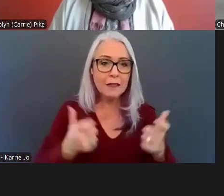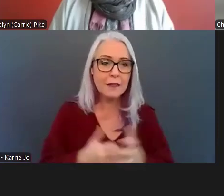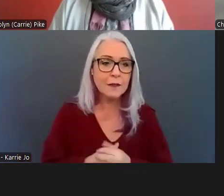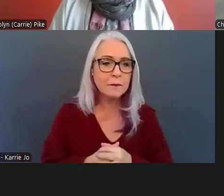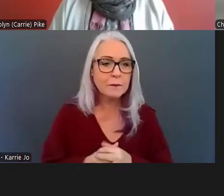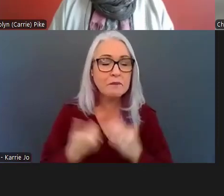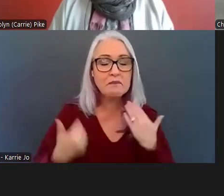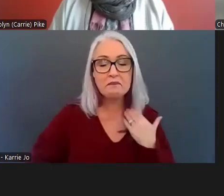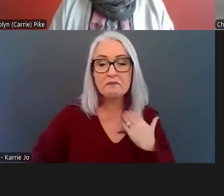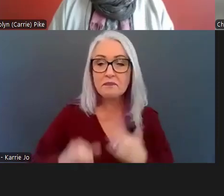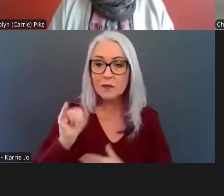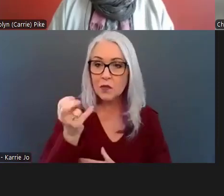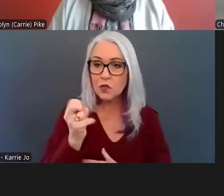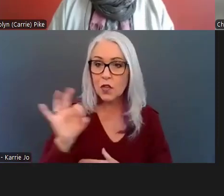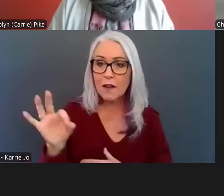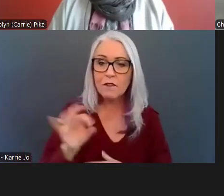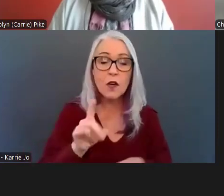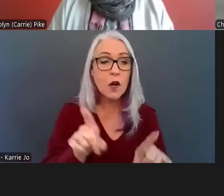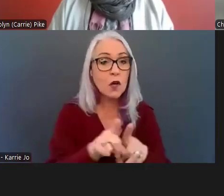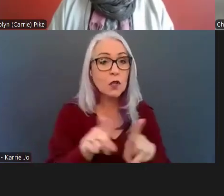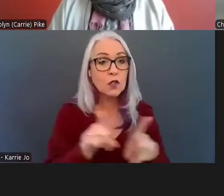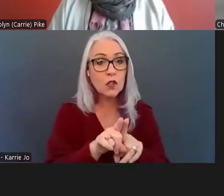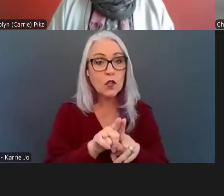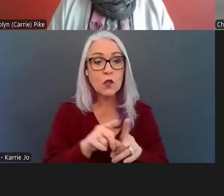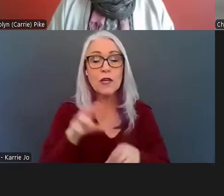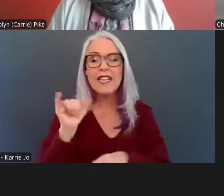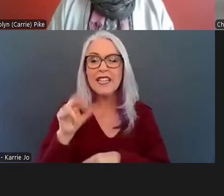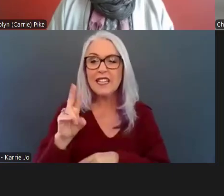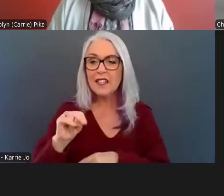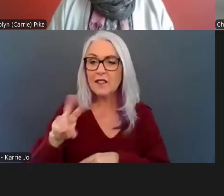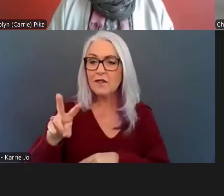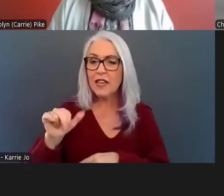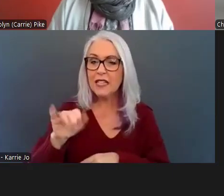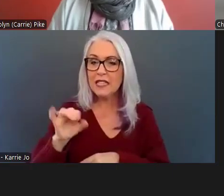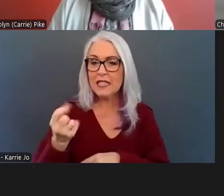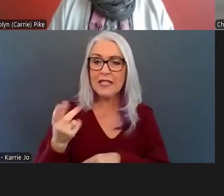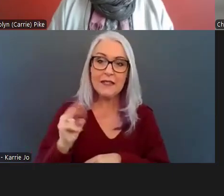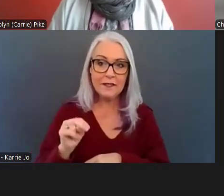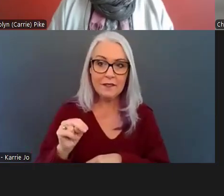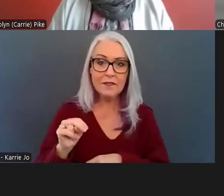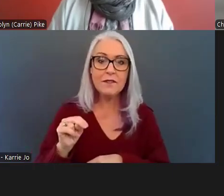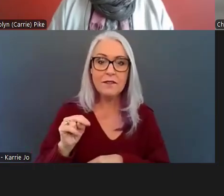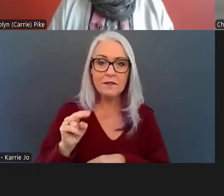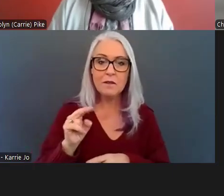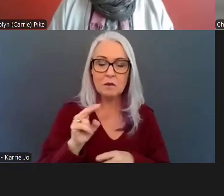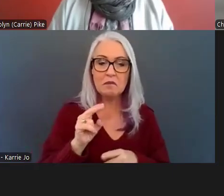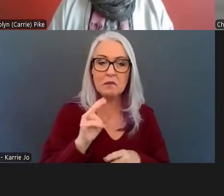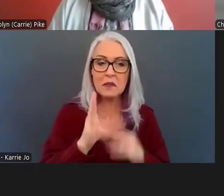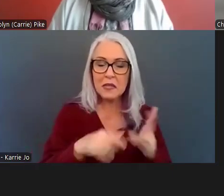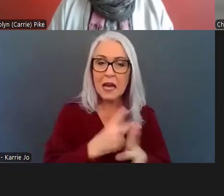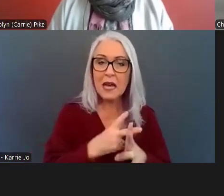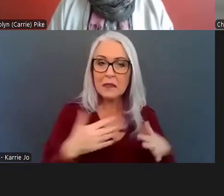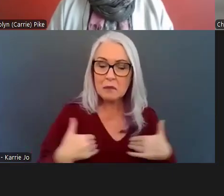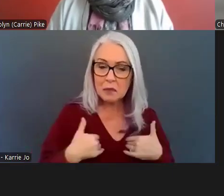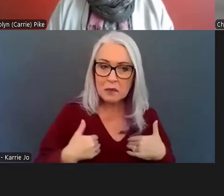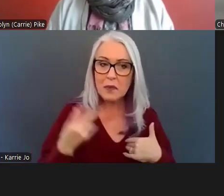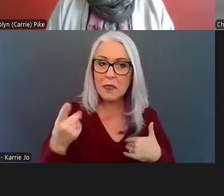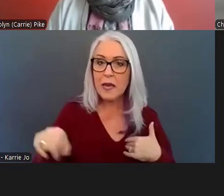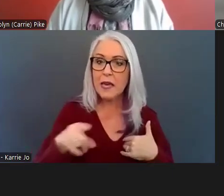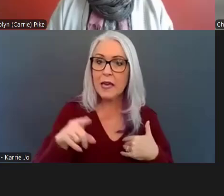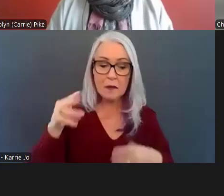invasive species, that also becomes a huge problem. I know Jeff Ward in Connecticut had done a lot of work, and they had planted